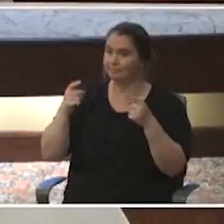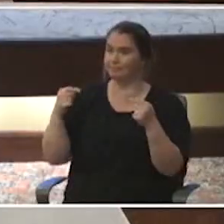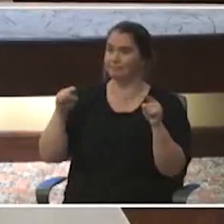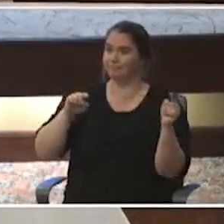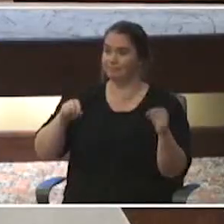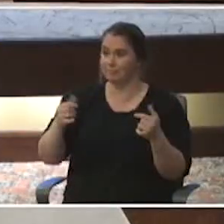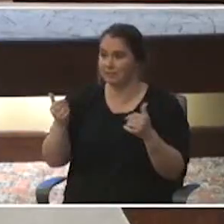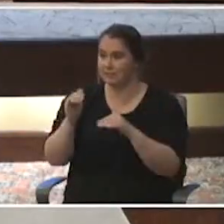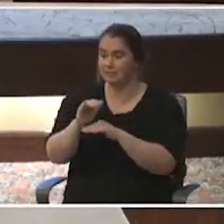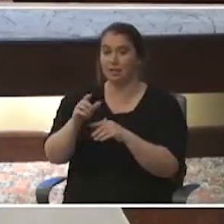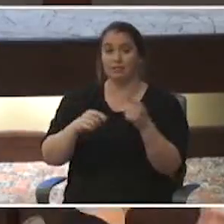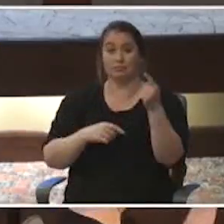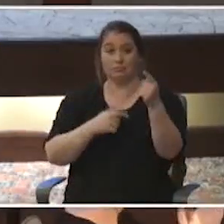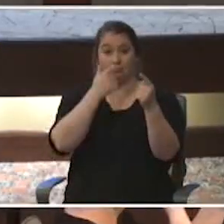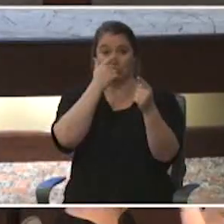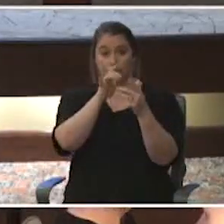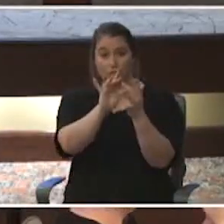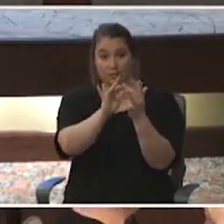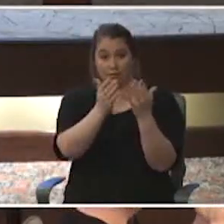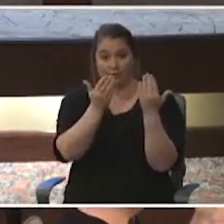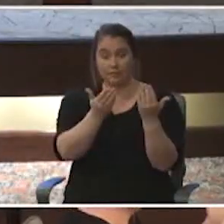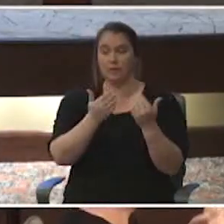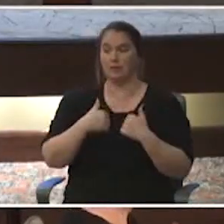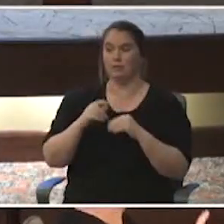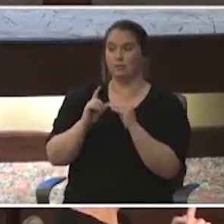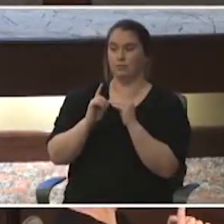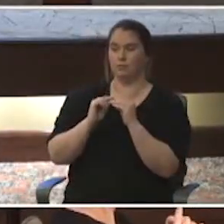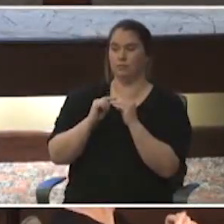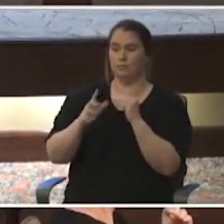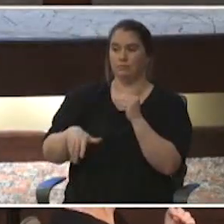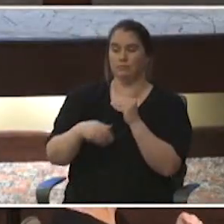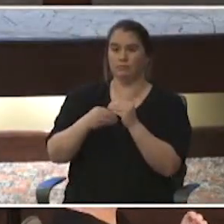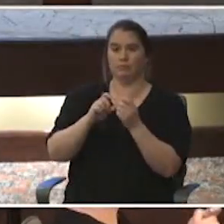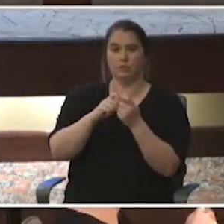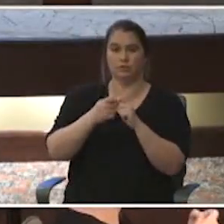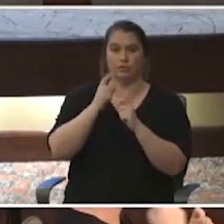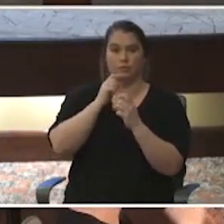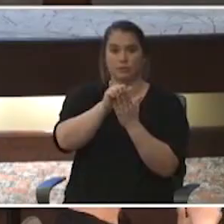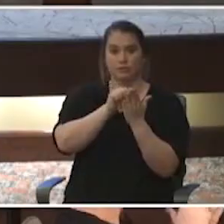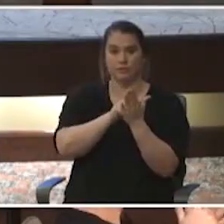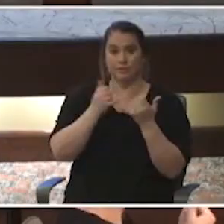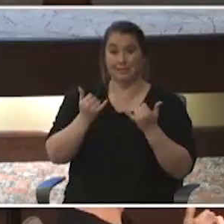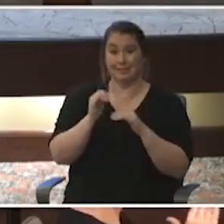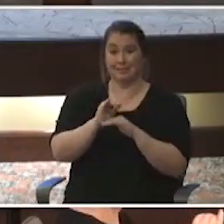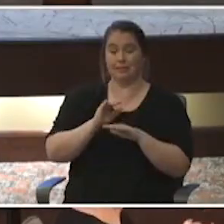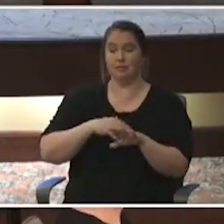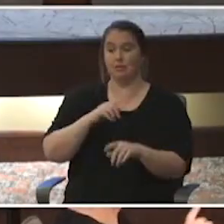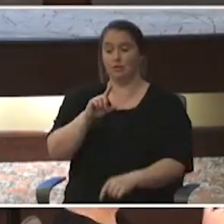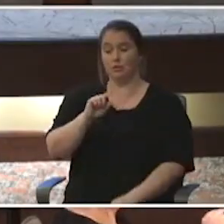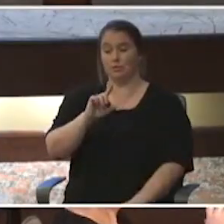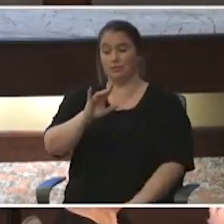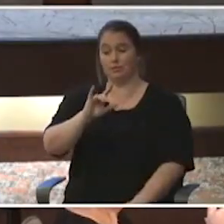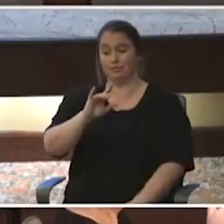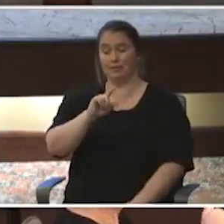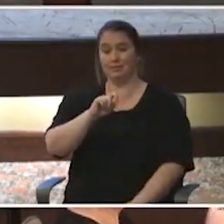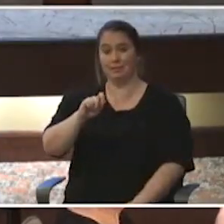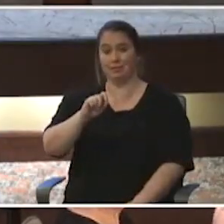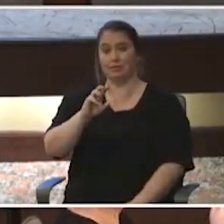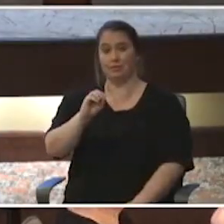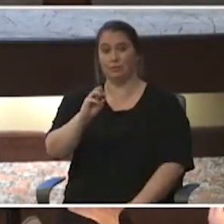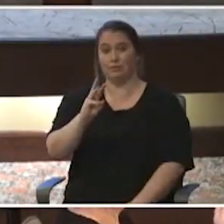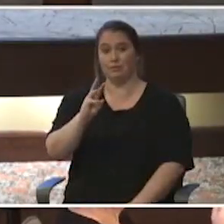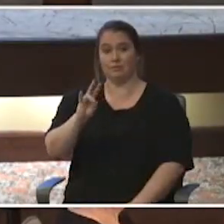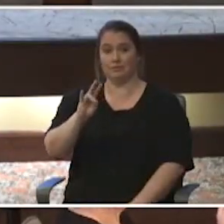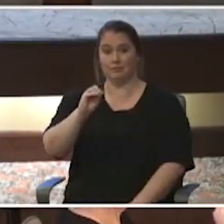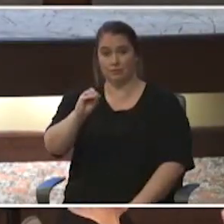audience and online. We have one minor change to the agenda on item 2025-770 related